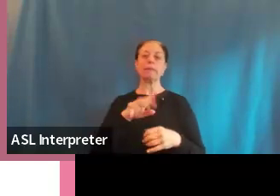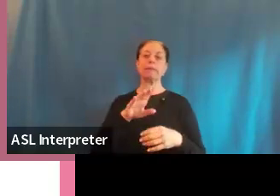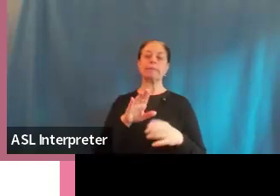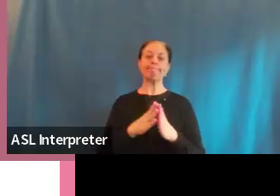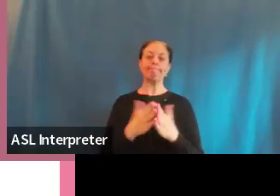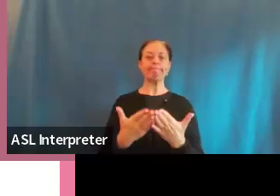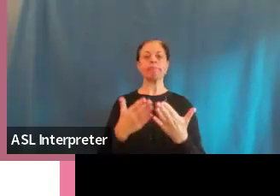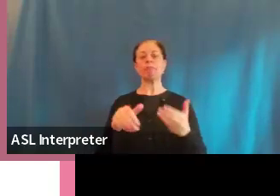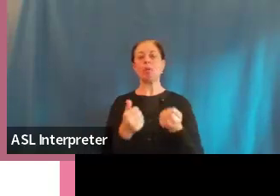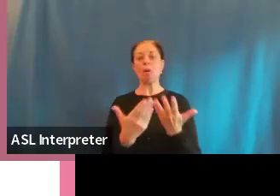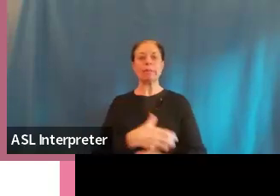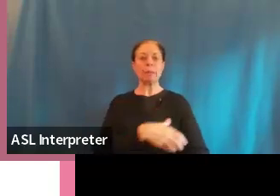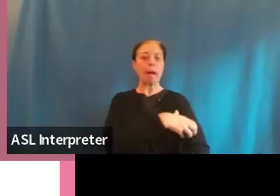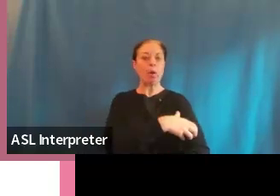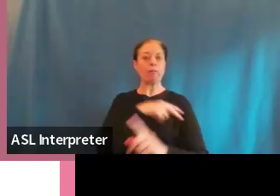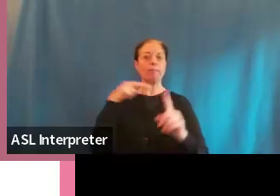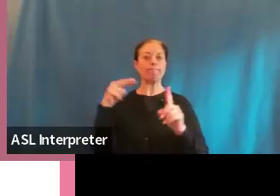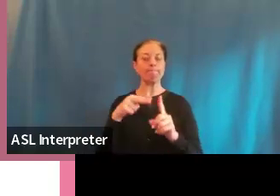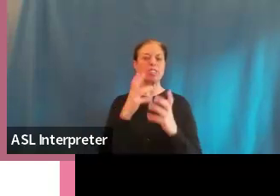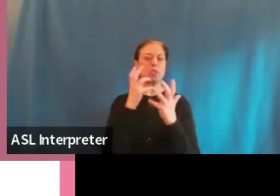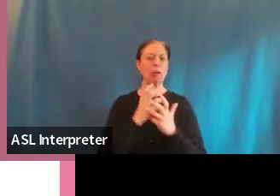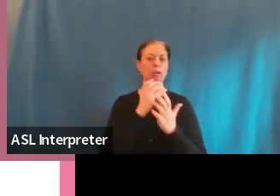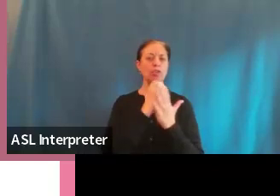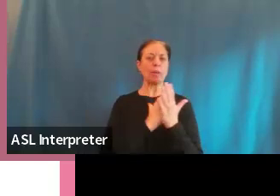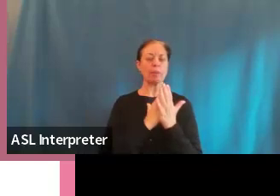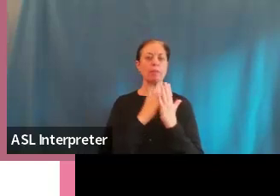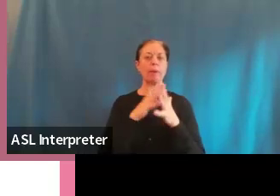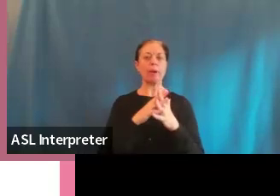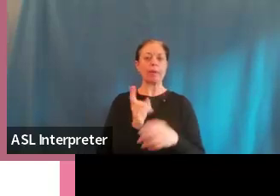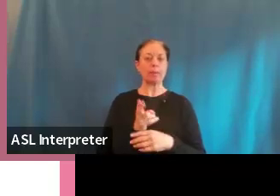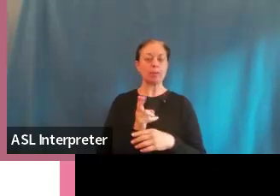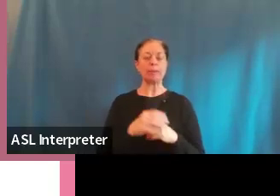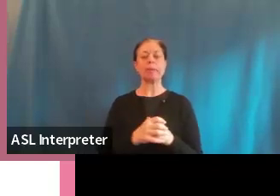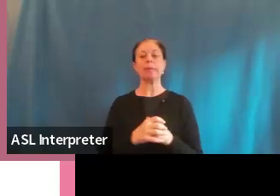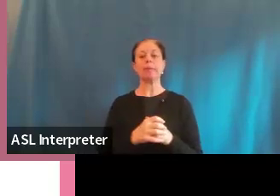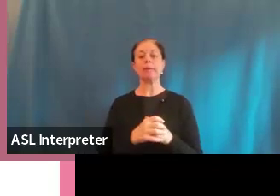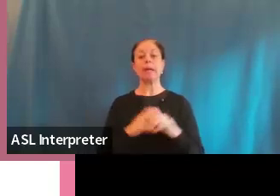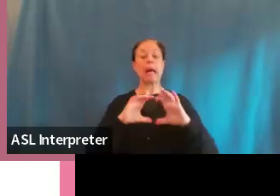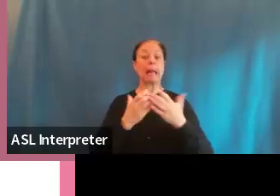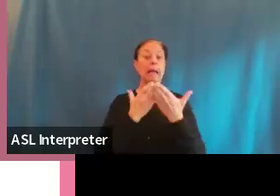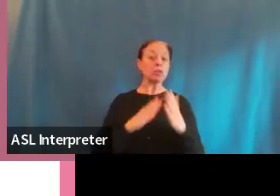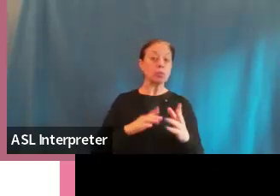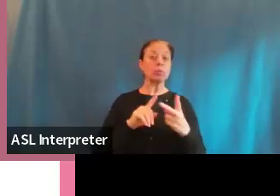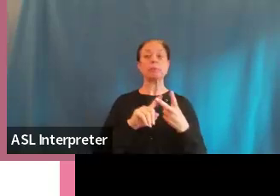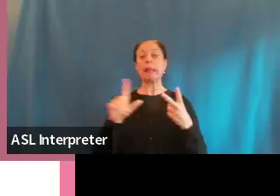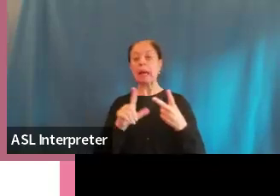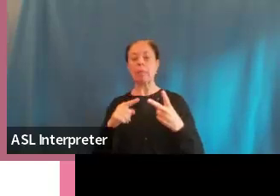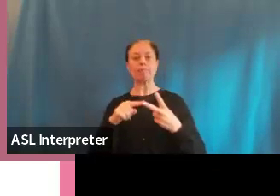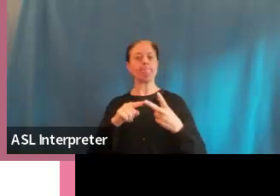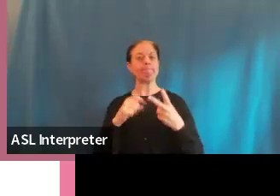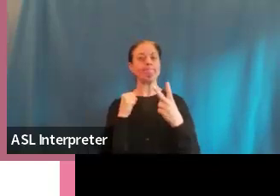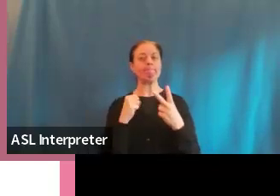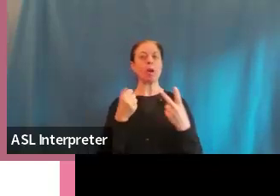novel offers a powerful lens on a darker chapter of American history. For classrooms and libraries, we see this as a